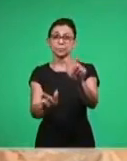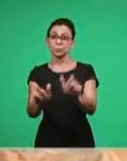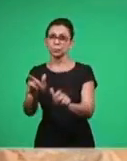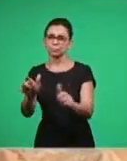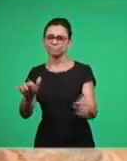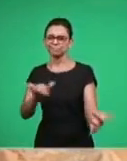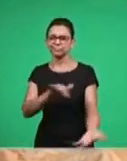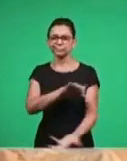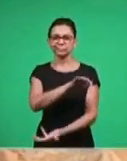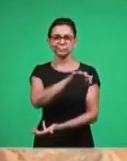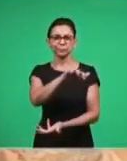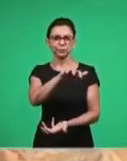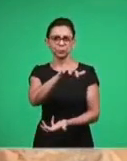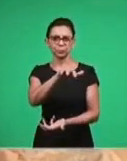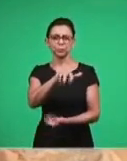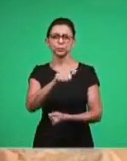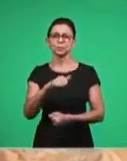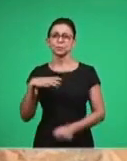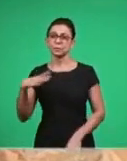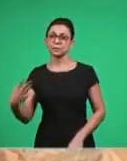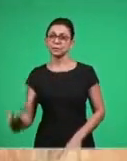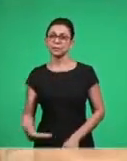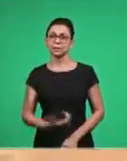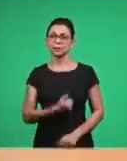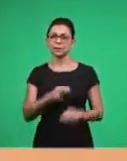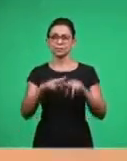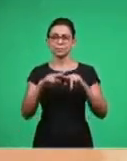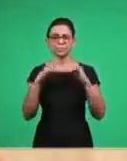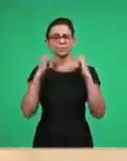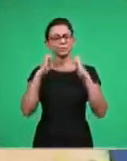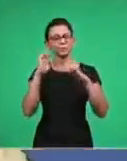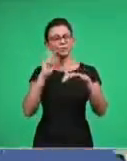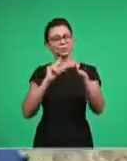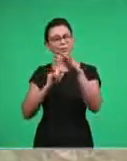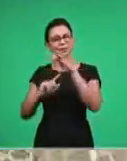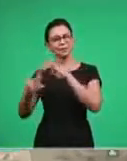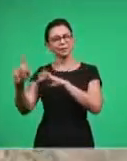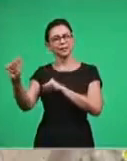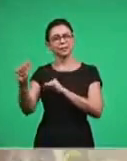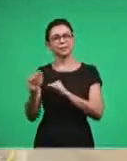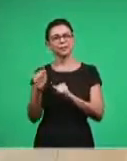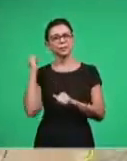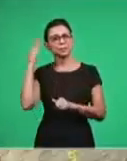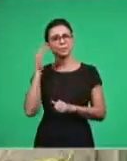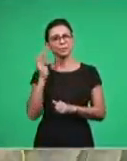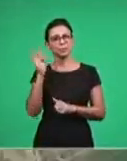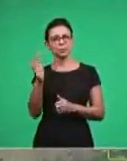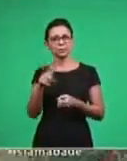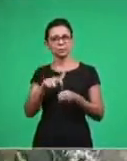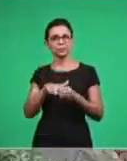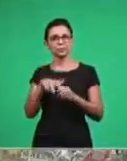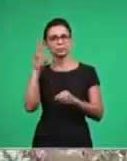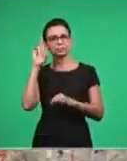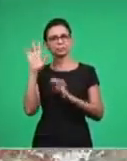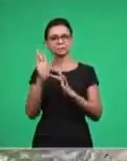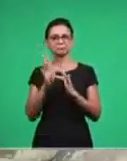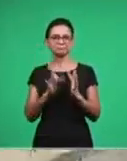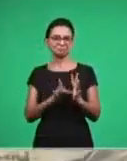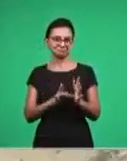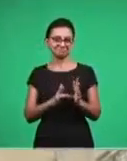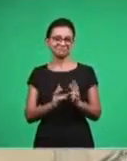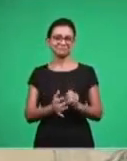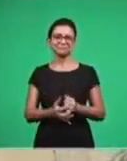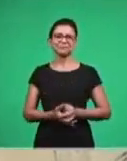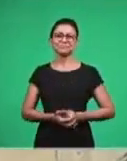People from all parts of the world have been reached by this eternal gospel and of the